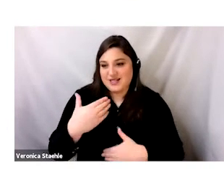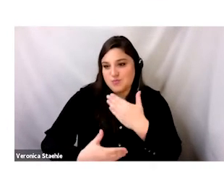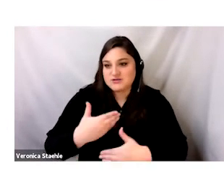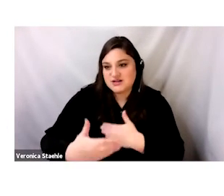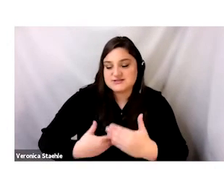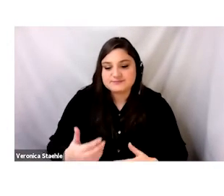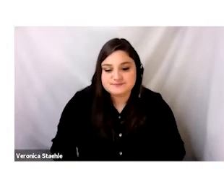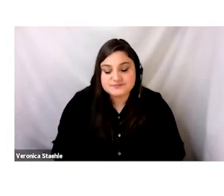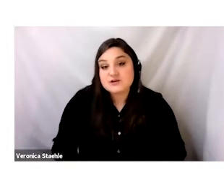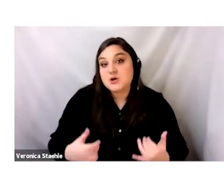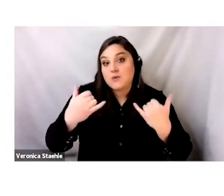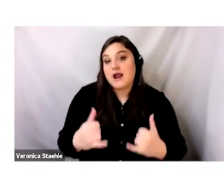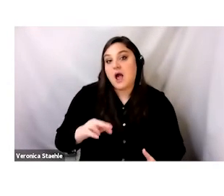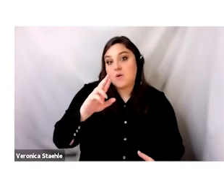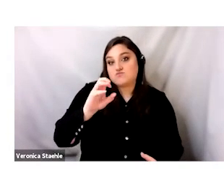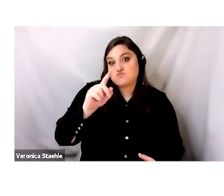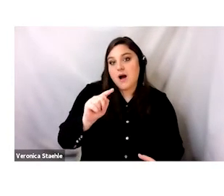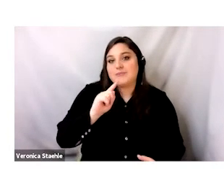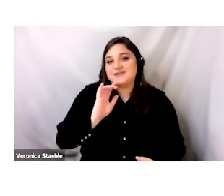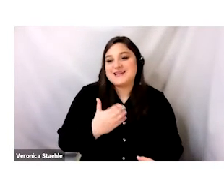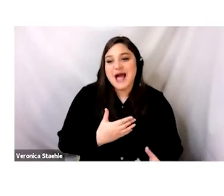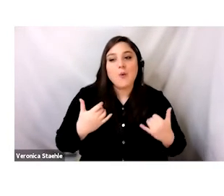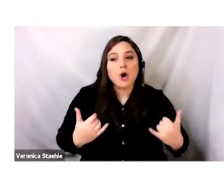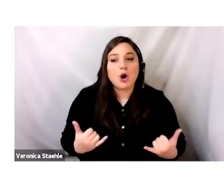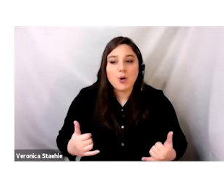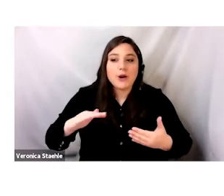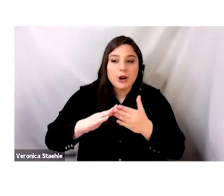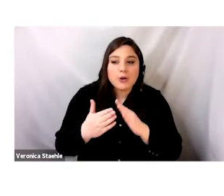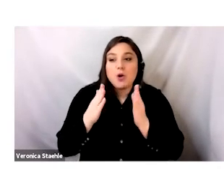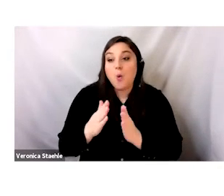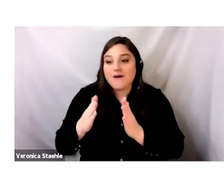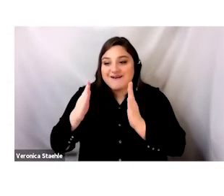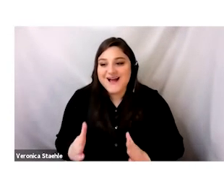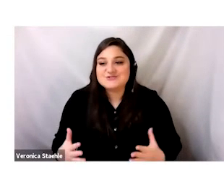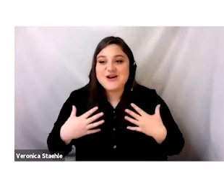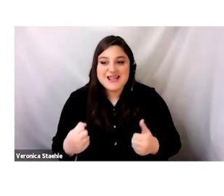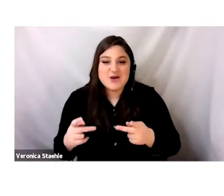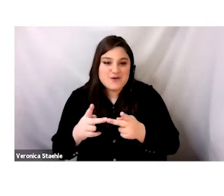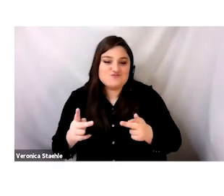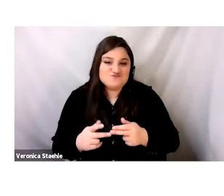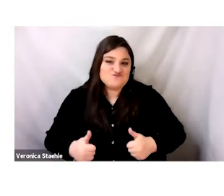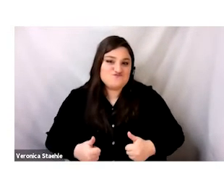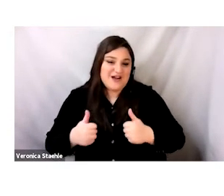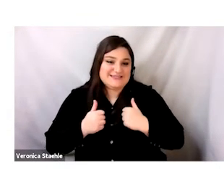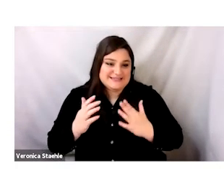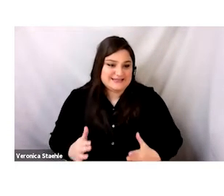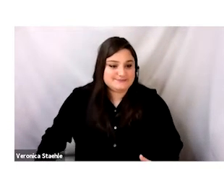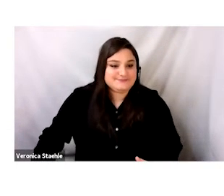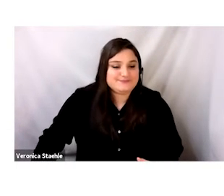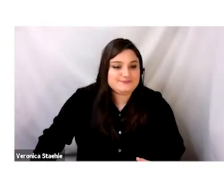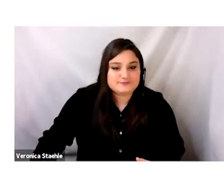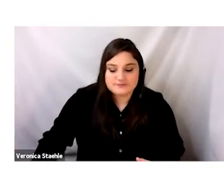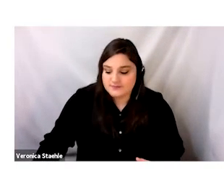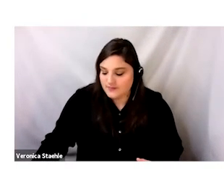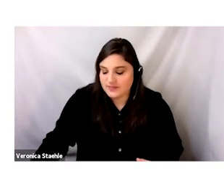Robert is our current community organizing and healing resident. So reflection for you, and it's something I